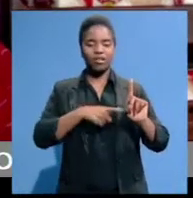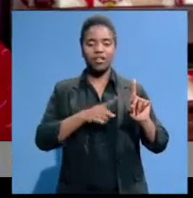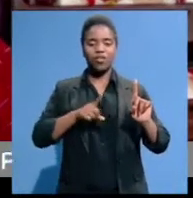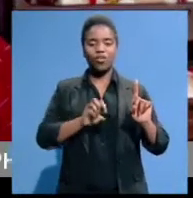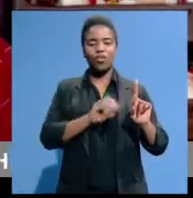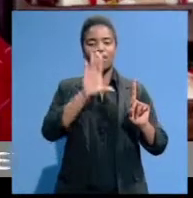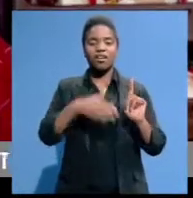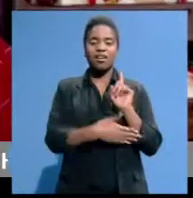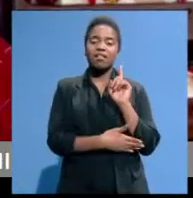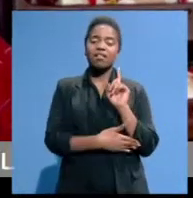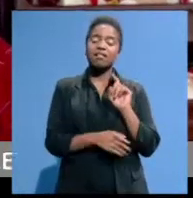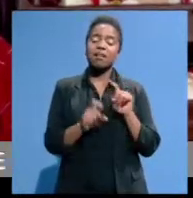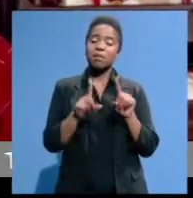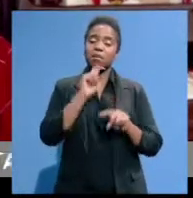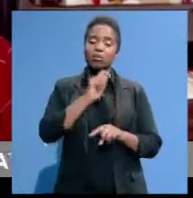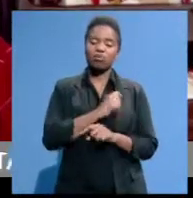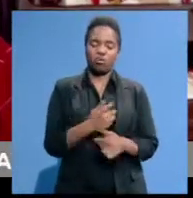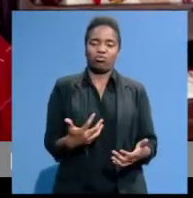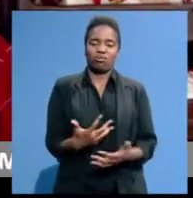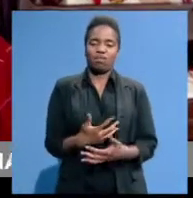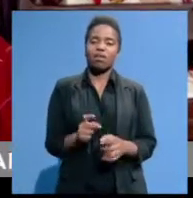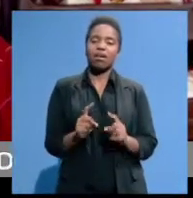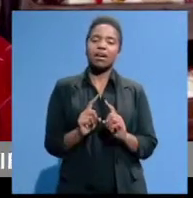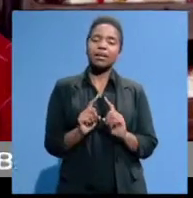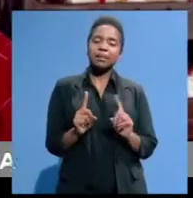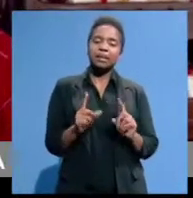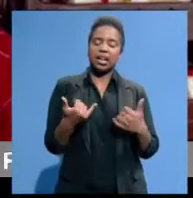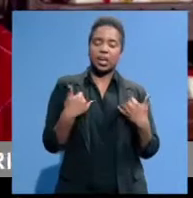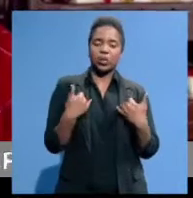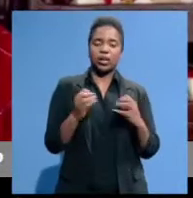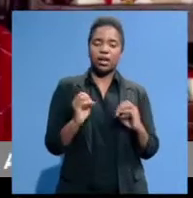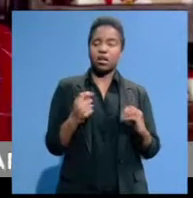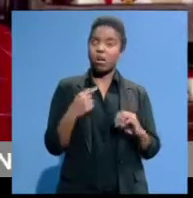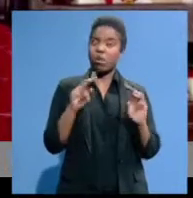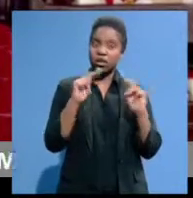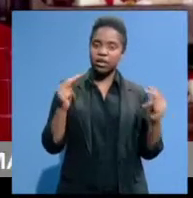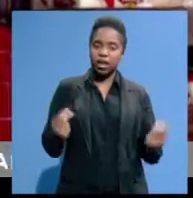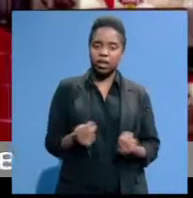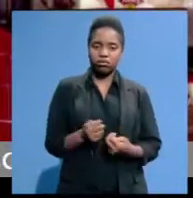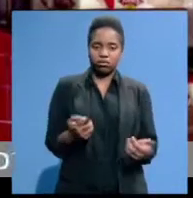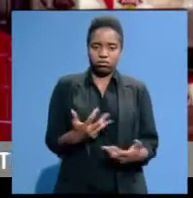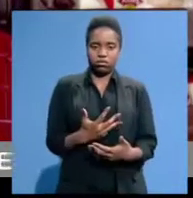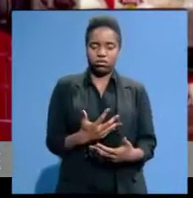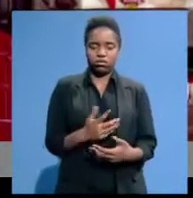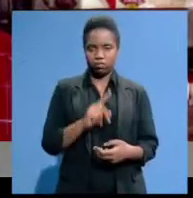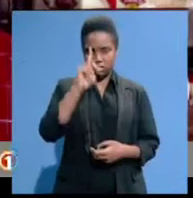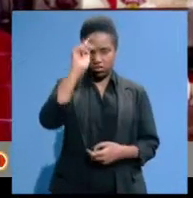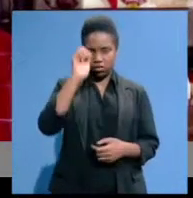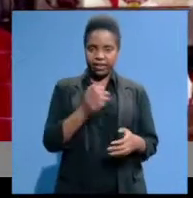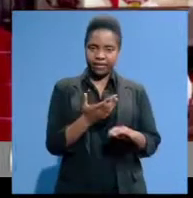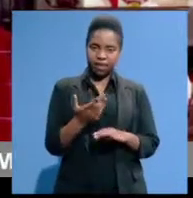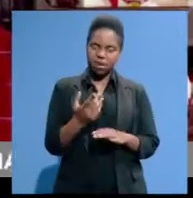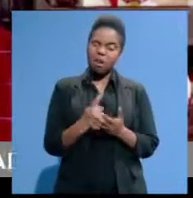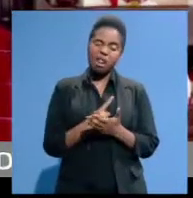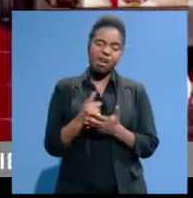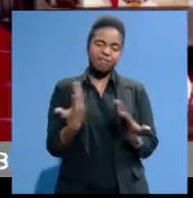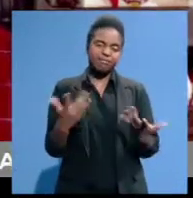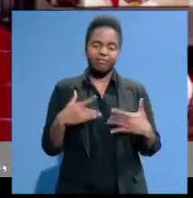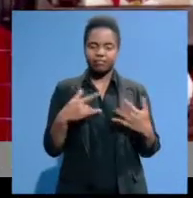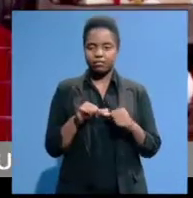And let him rest in peace. Bye-bye, Mandela. We love you and miss you. I would like to wish Mandela a happy